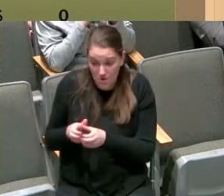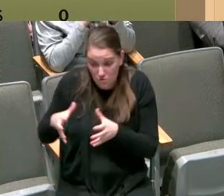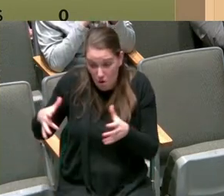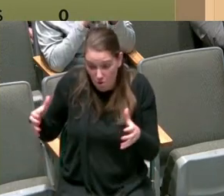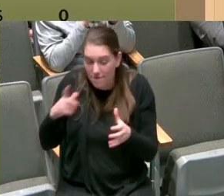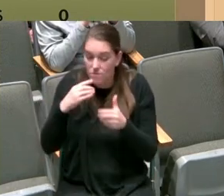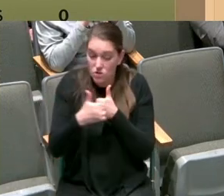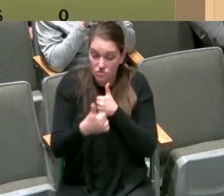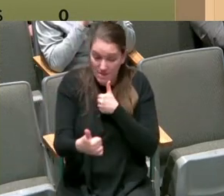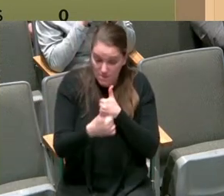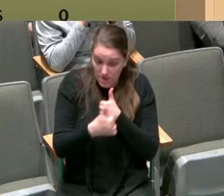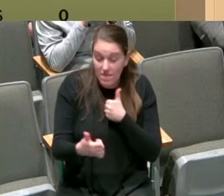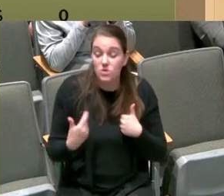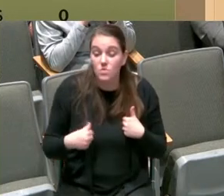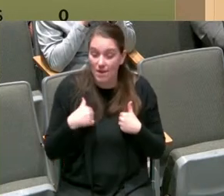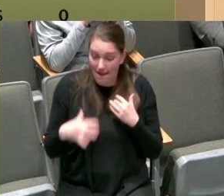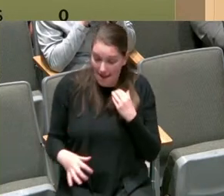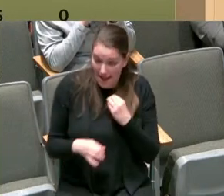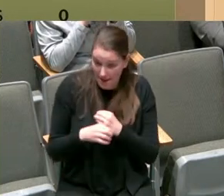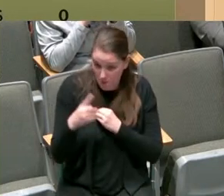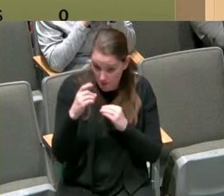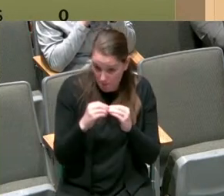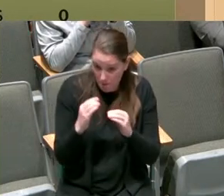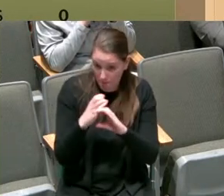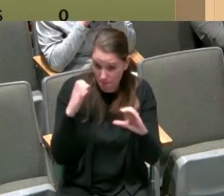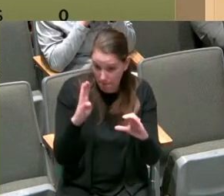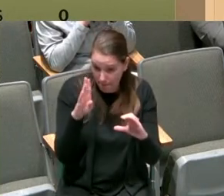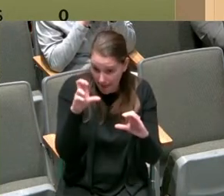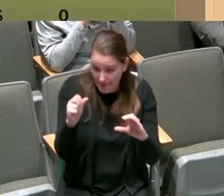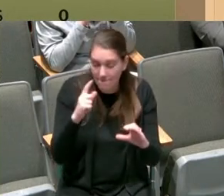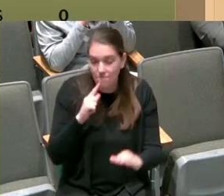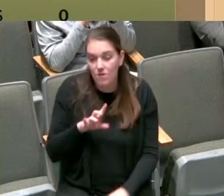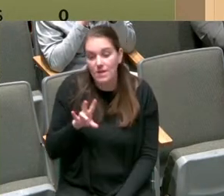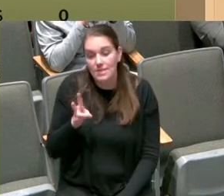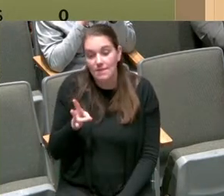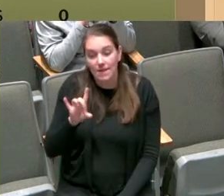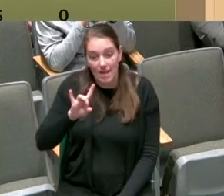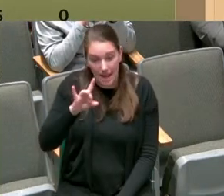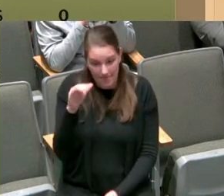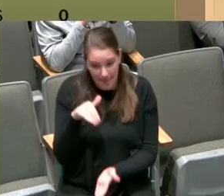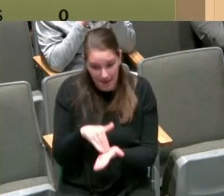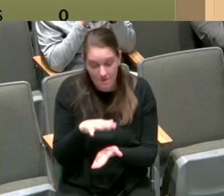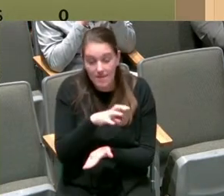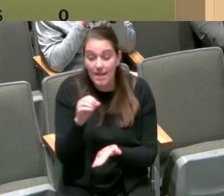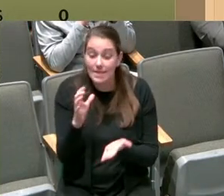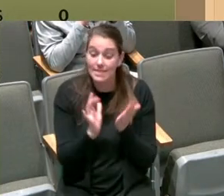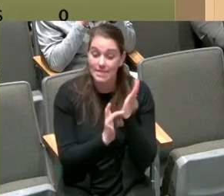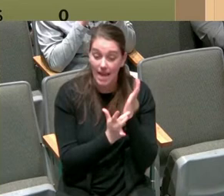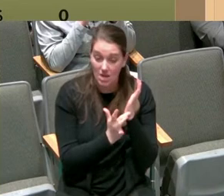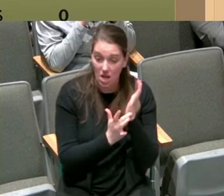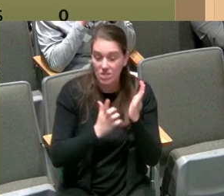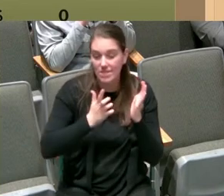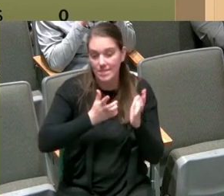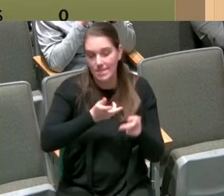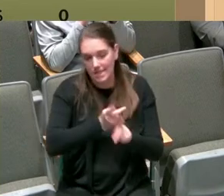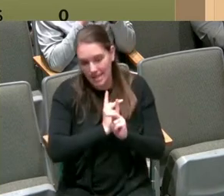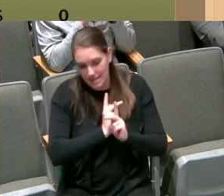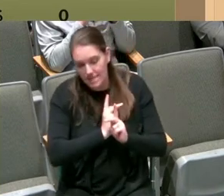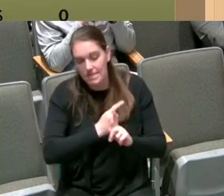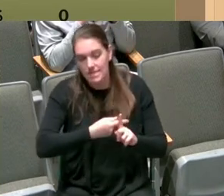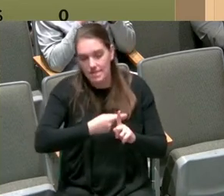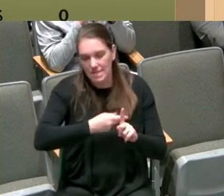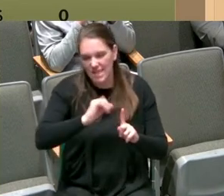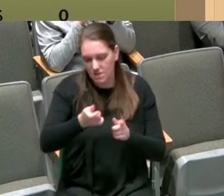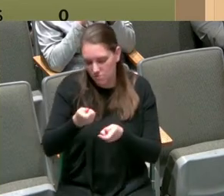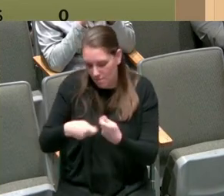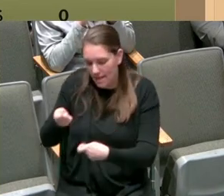transportation we are adding an additional bus for 78 000 and Technology leases that is part of the